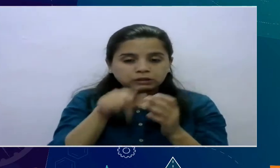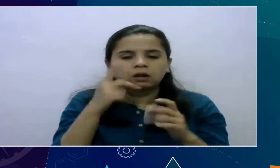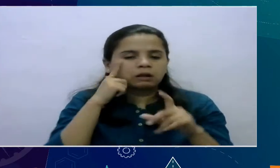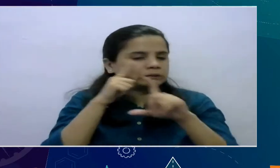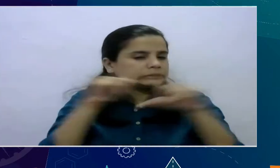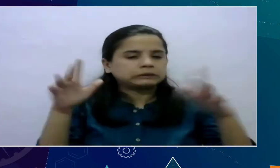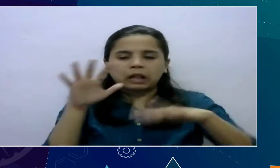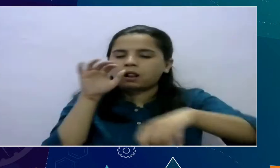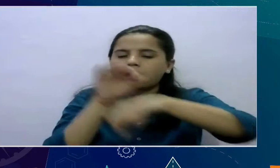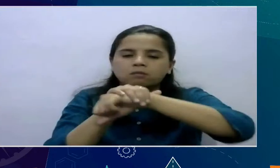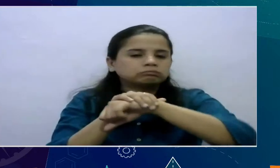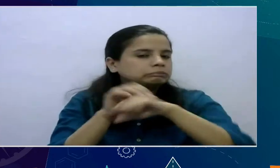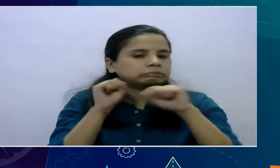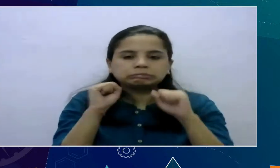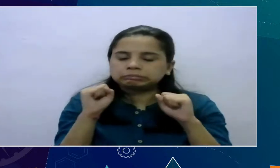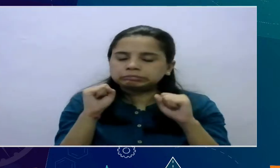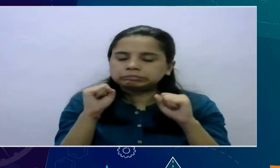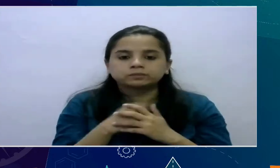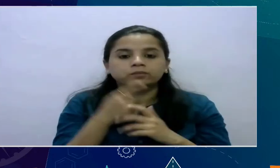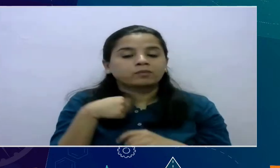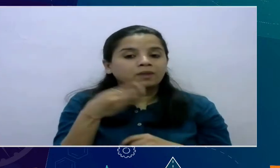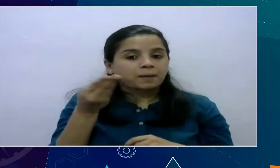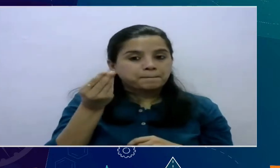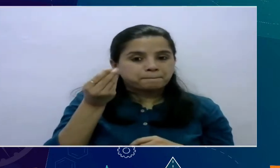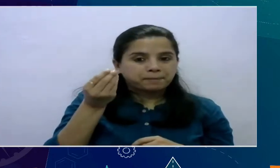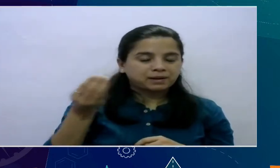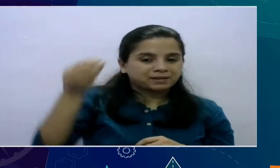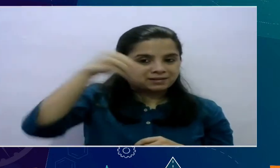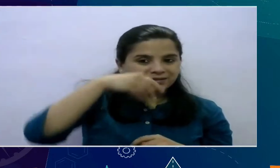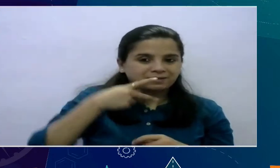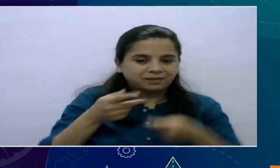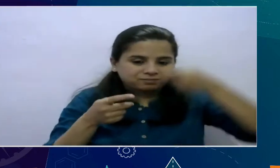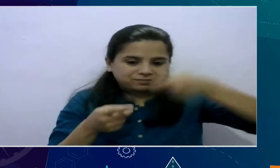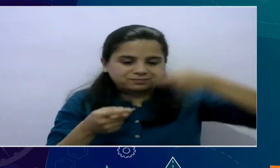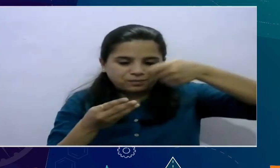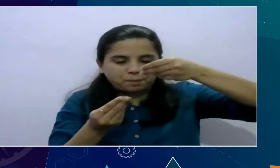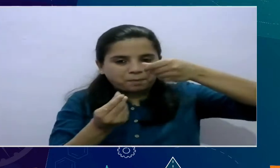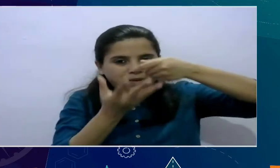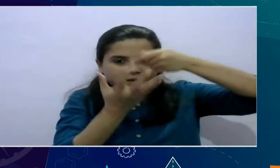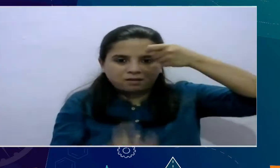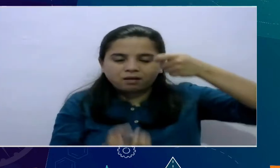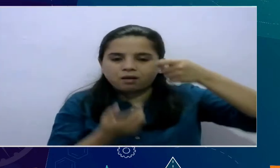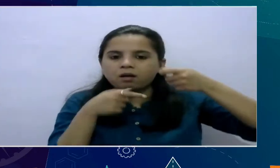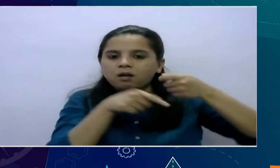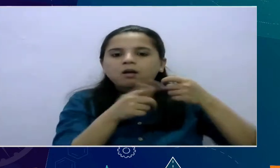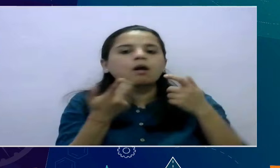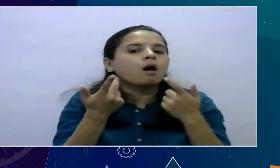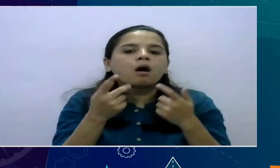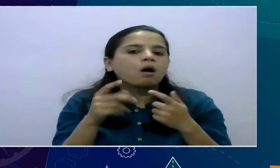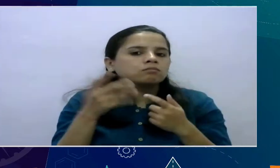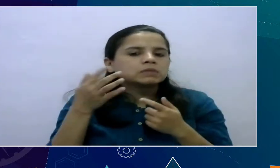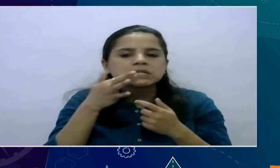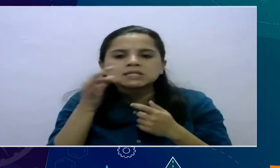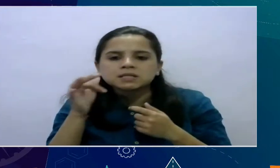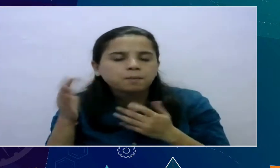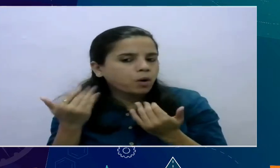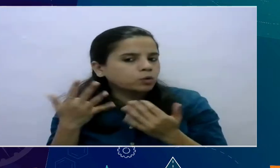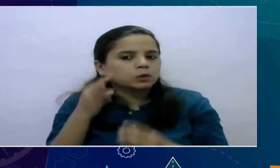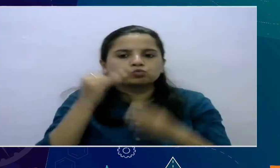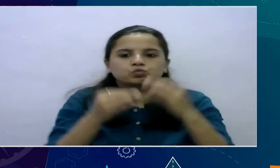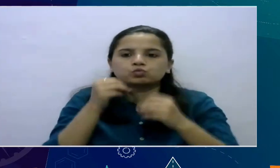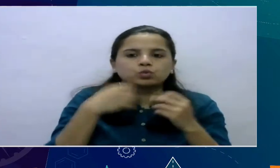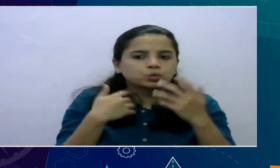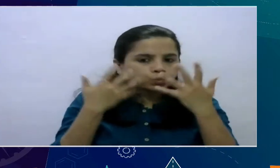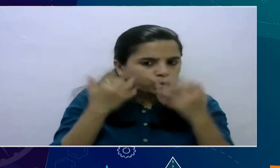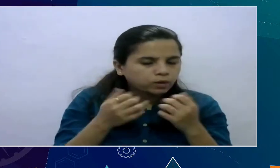saw the salt sneaked into the filtrate. Separation is not possible at all. I tried to separate